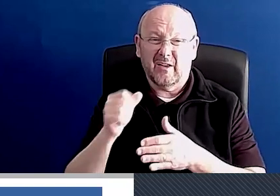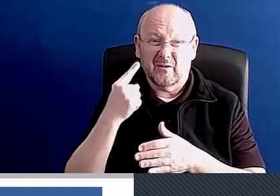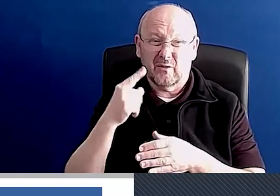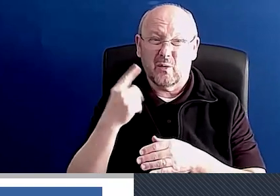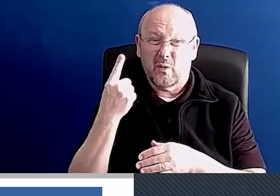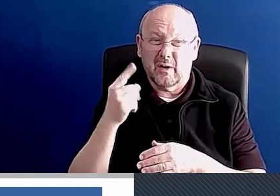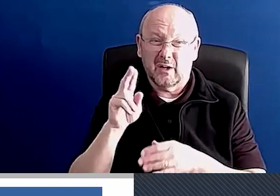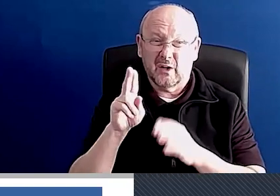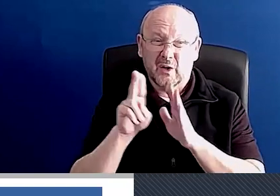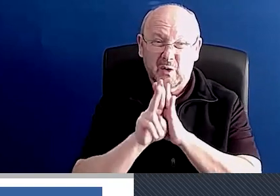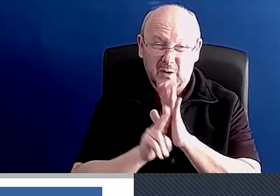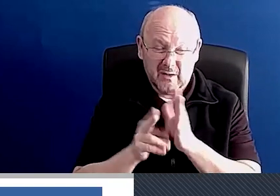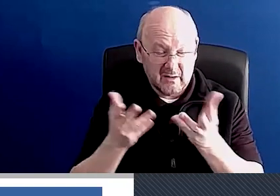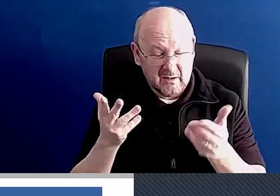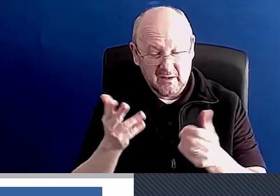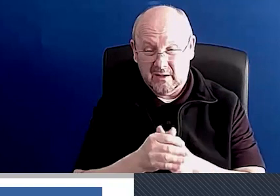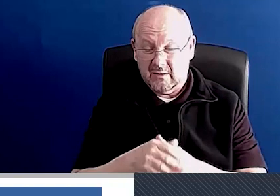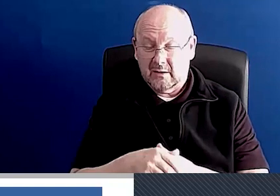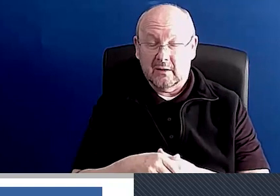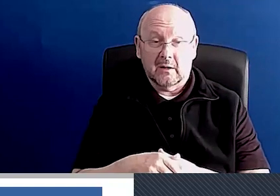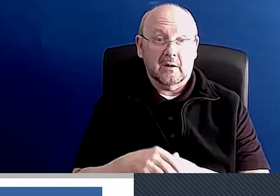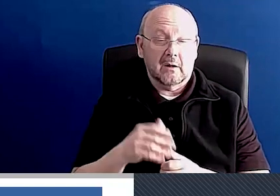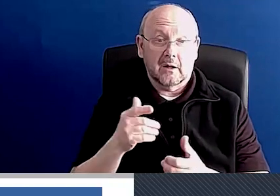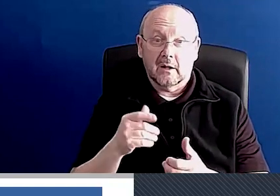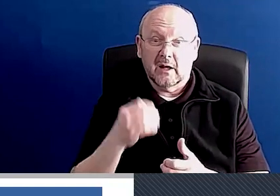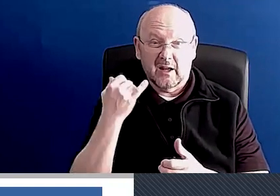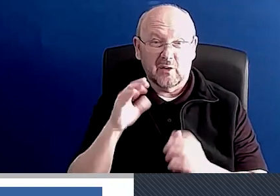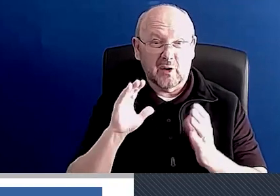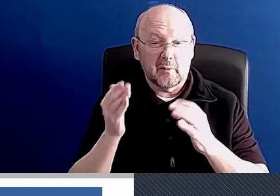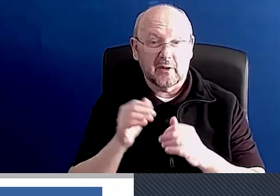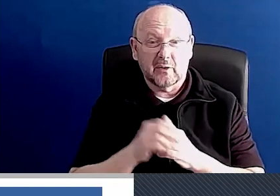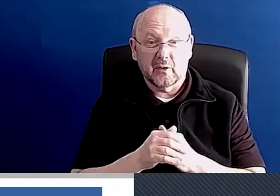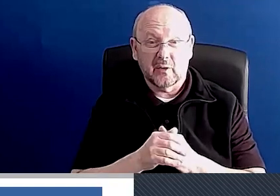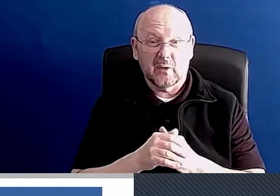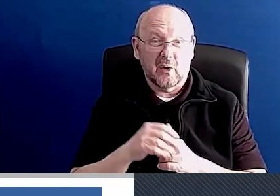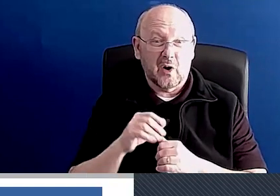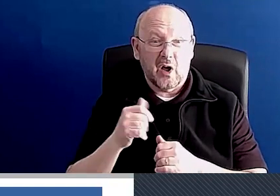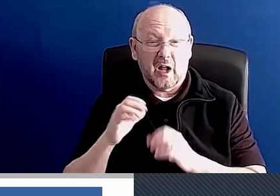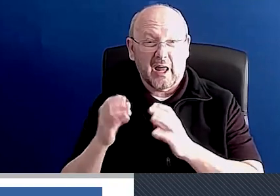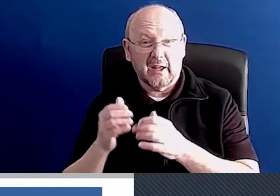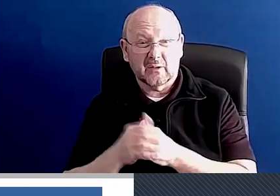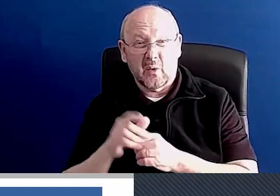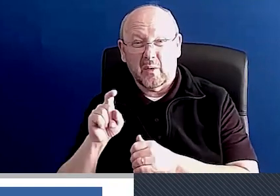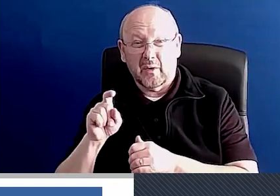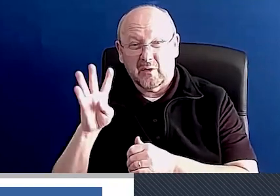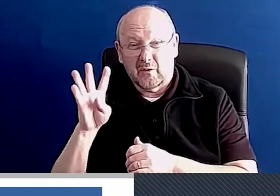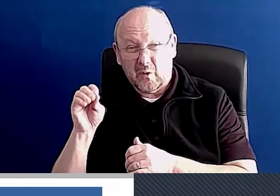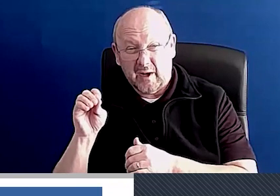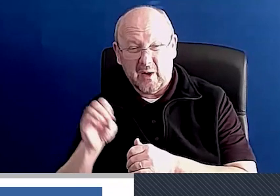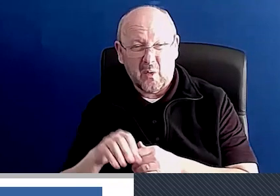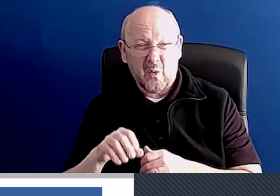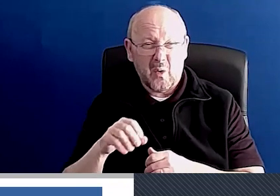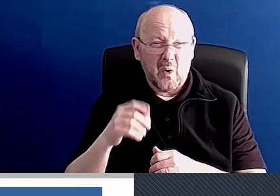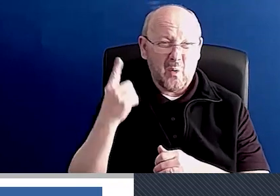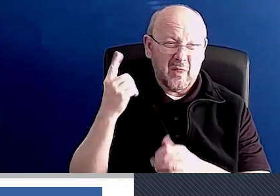like a 3-unit communications class, that's a difference of like $140 versus almost $1,100 for the same